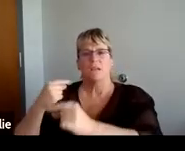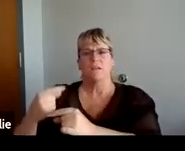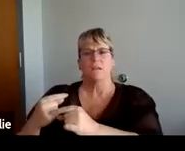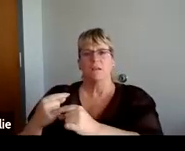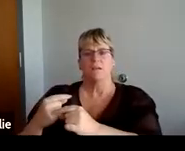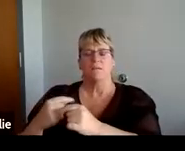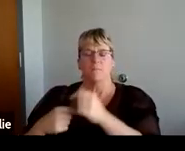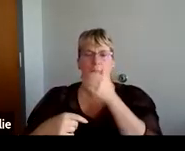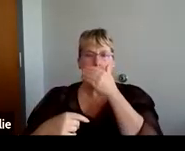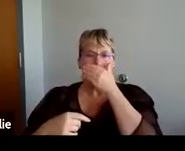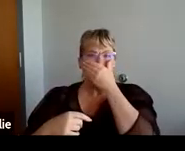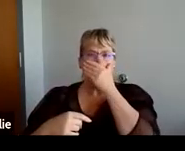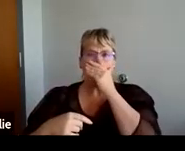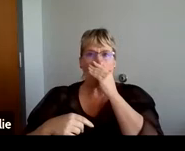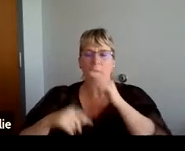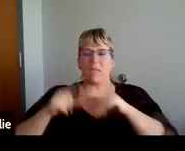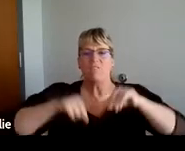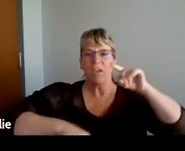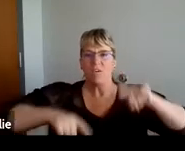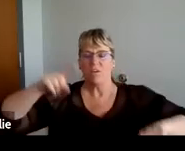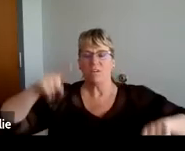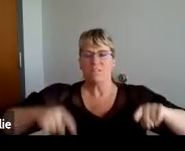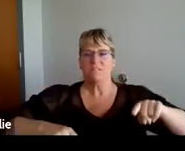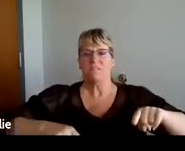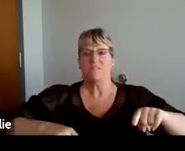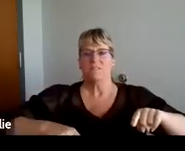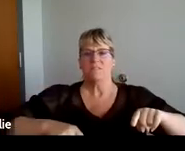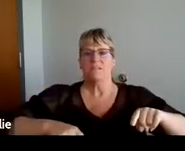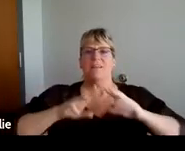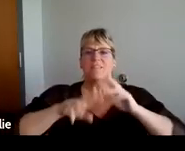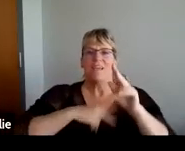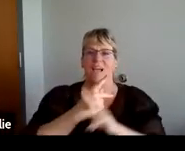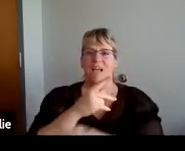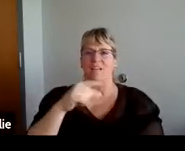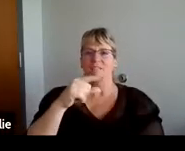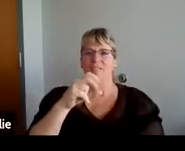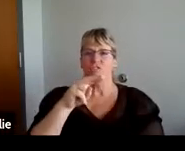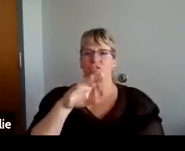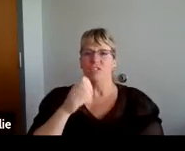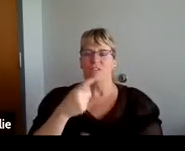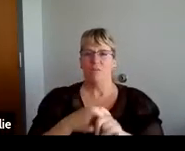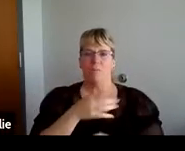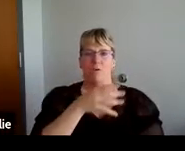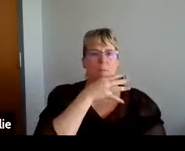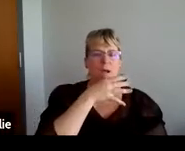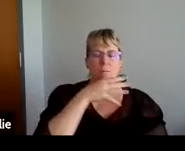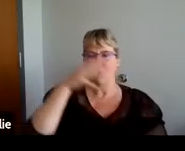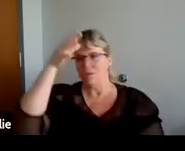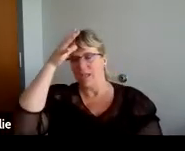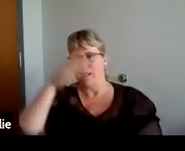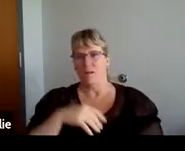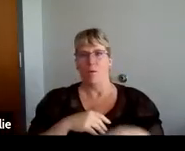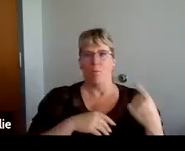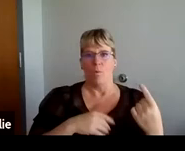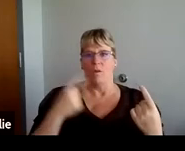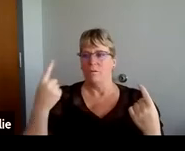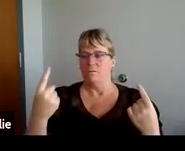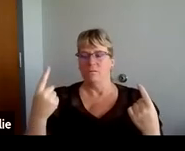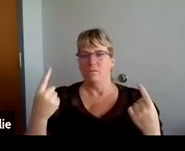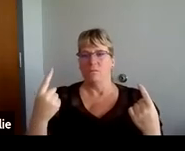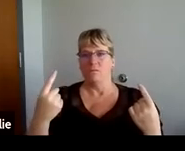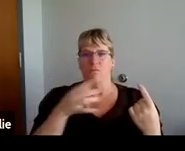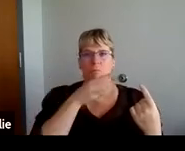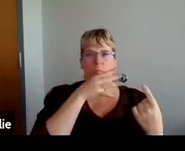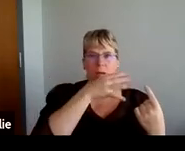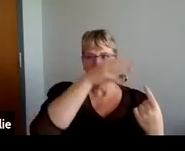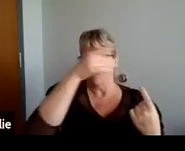variants. Variants are the type of gene that you get from each parent. You get one gene from each parent. So let's